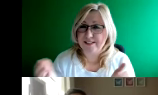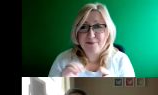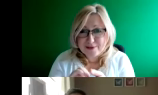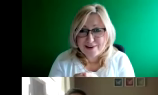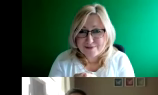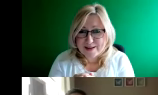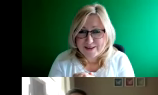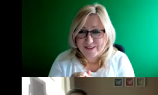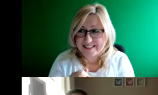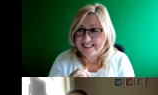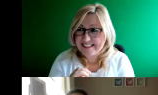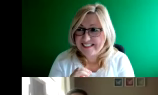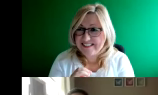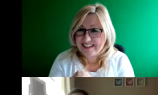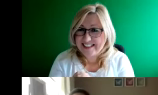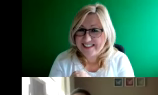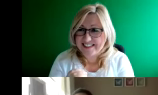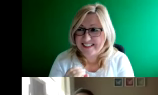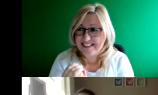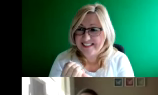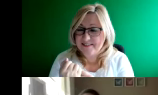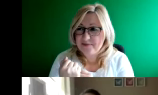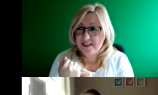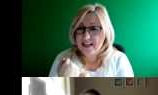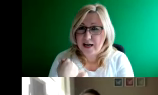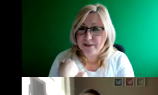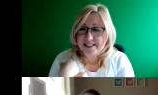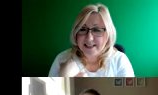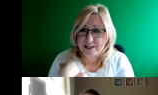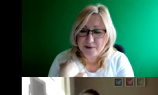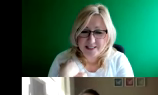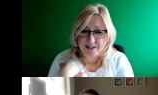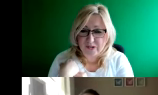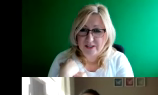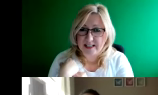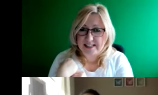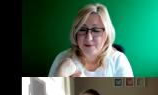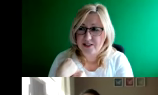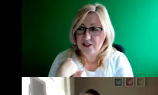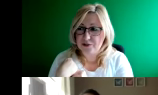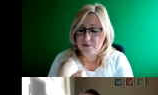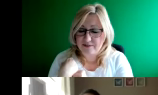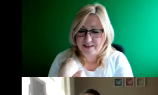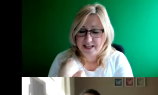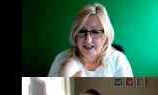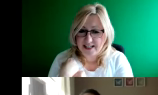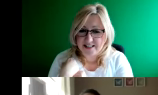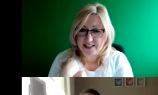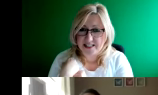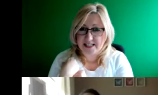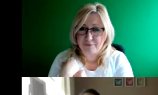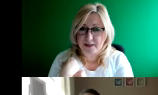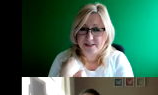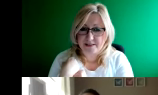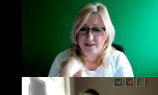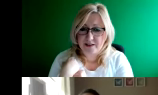You're all going to say, well, we've never been in court. Well done. I once interpreted in a court case where the judge was being very kind to